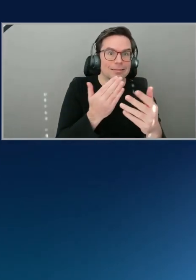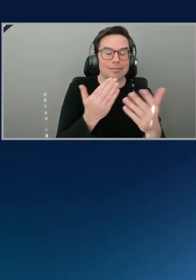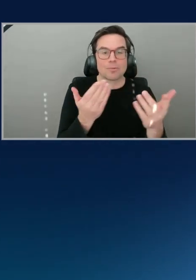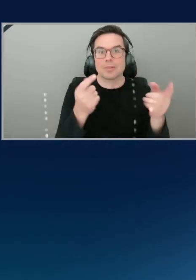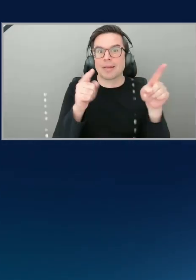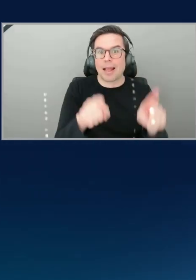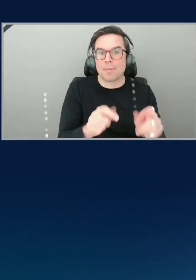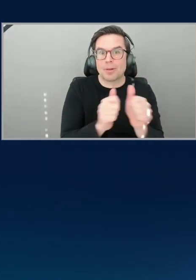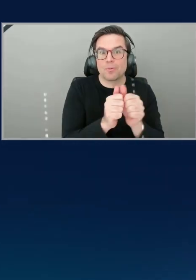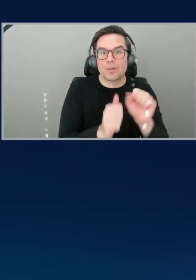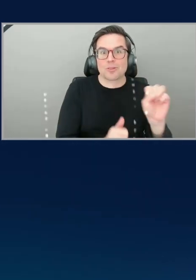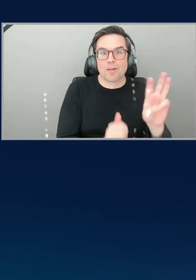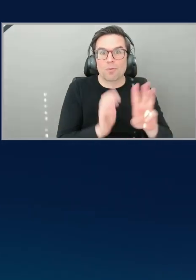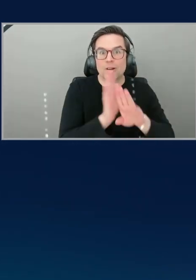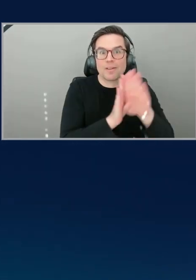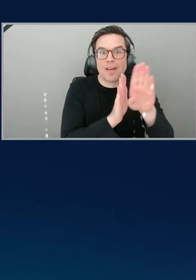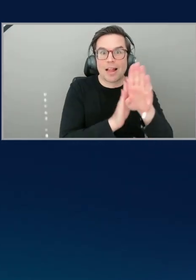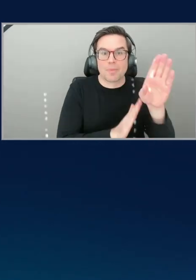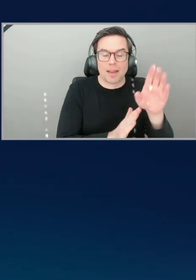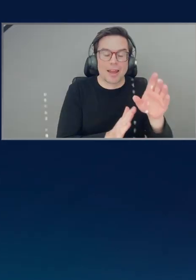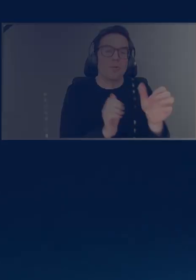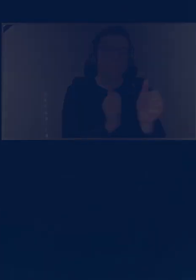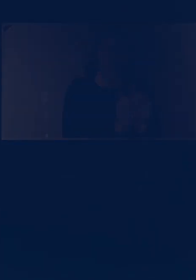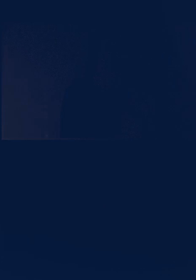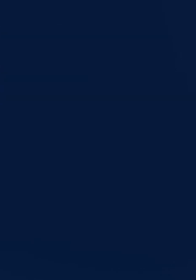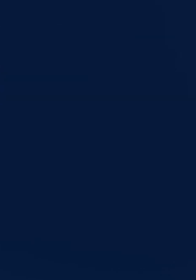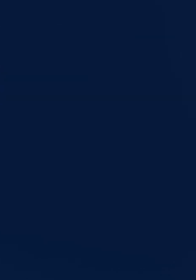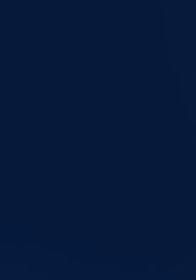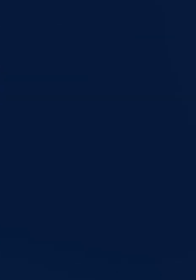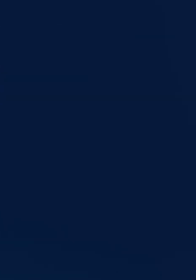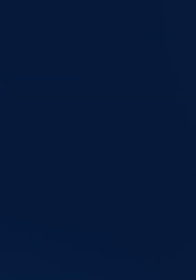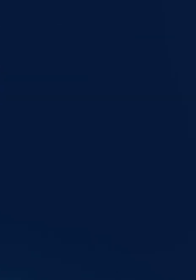And I really appreciate all of you learning along with us. Thank you so much.